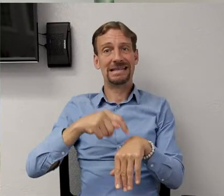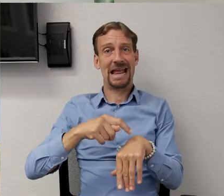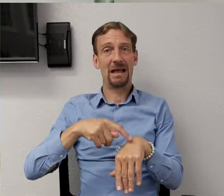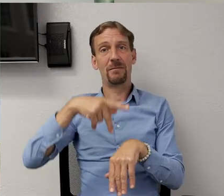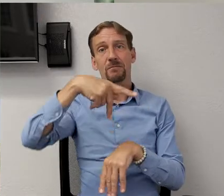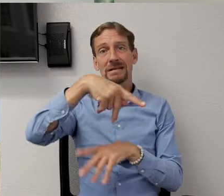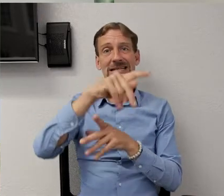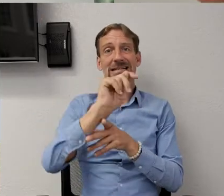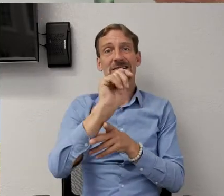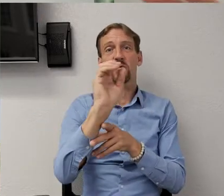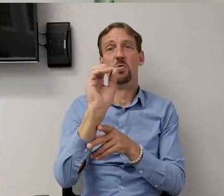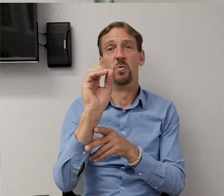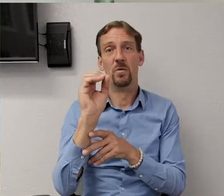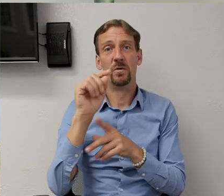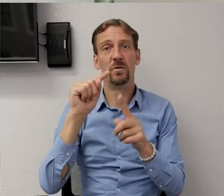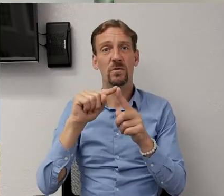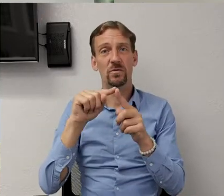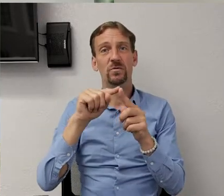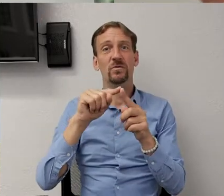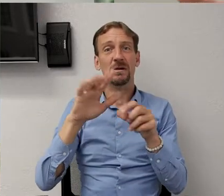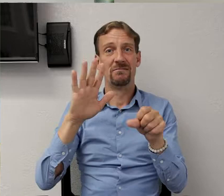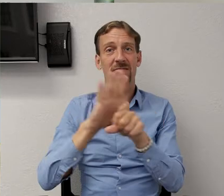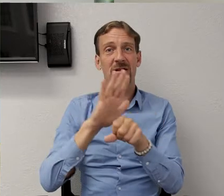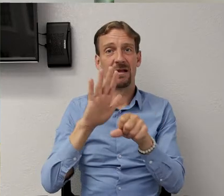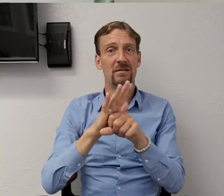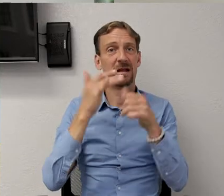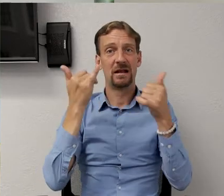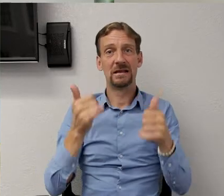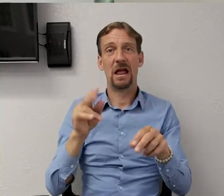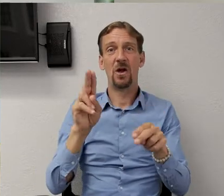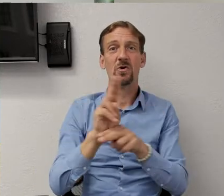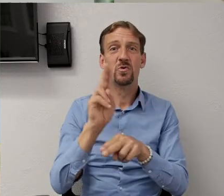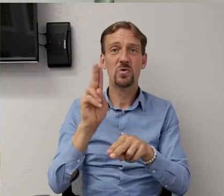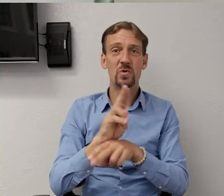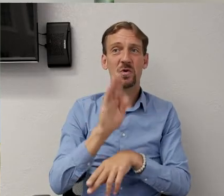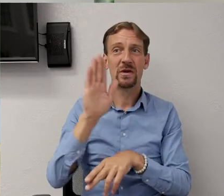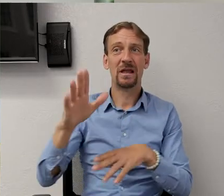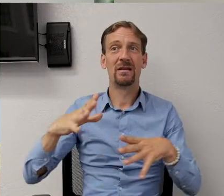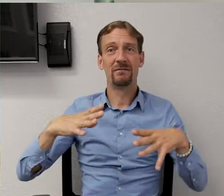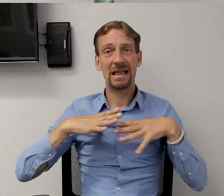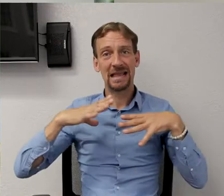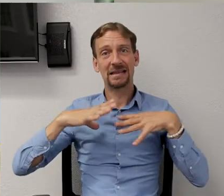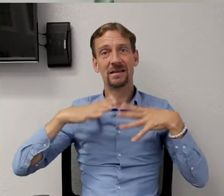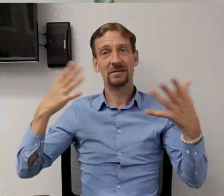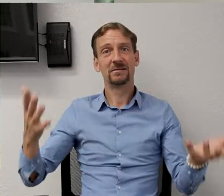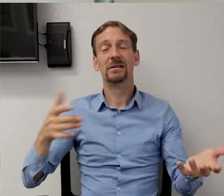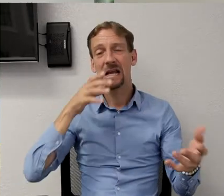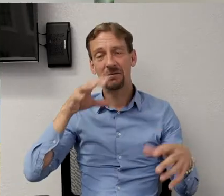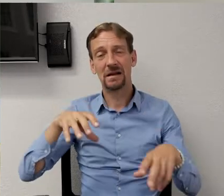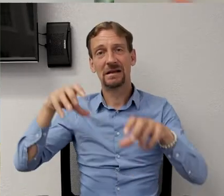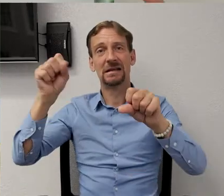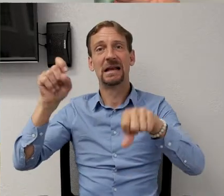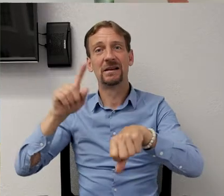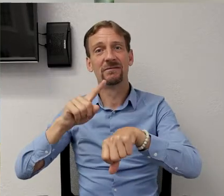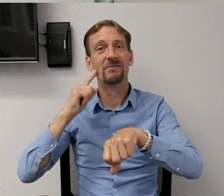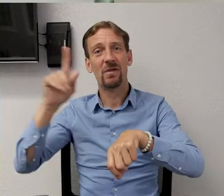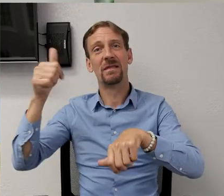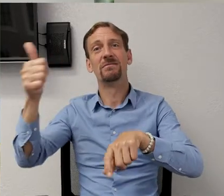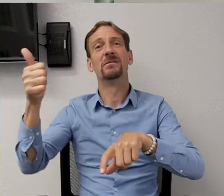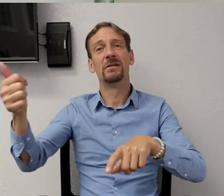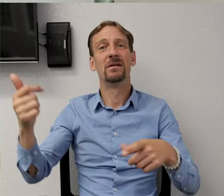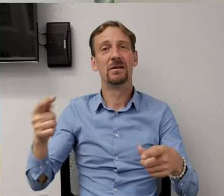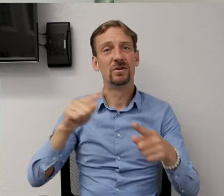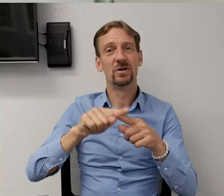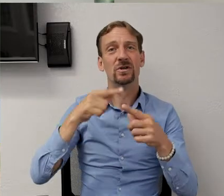PTO, to backfill. But now they're having to use up the vacations that they would take, you know, just to cover